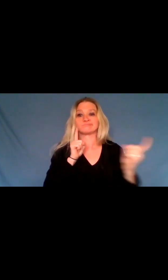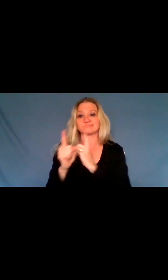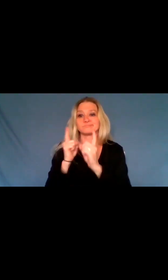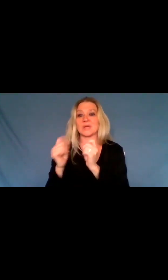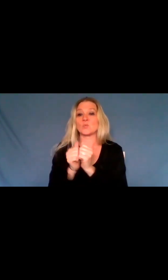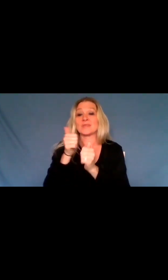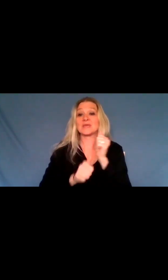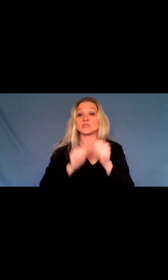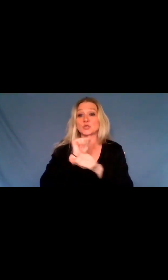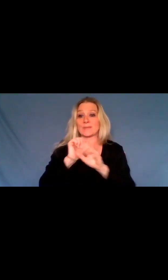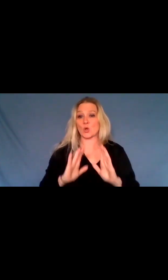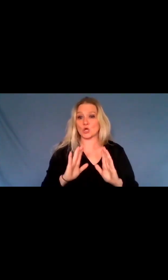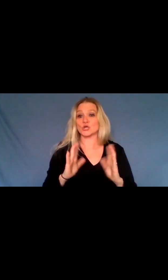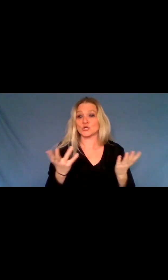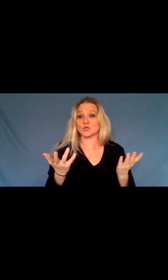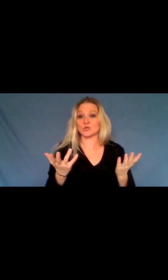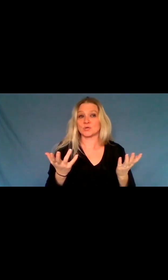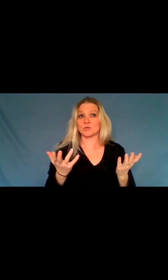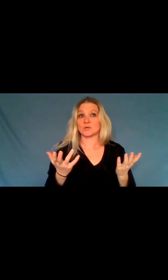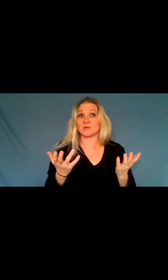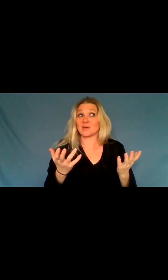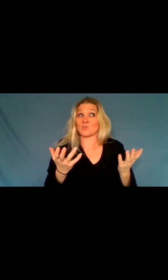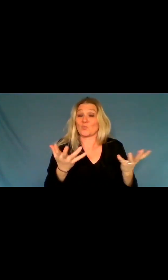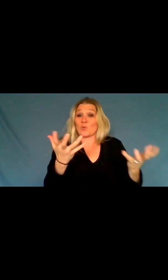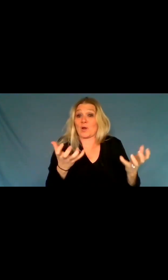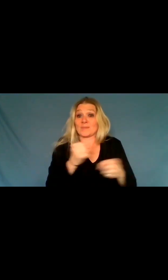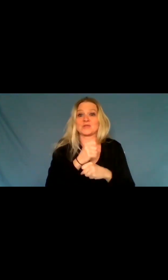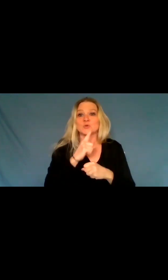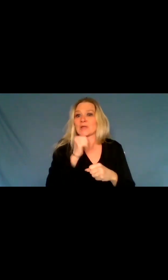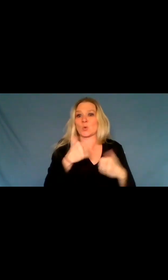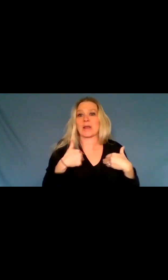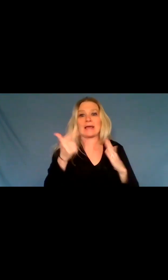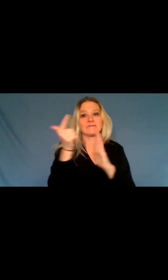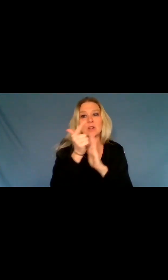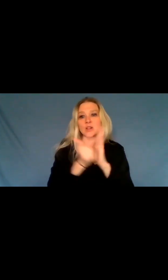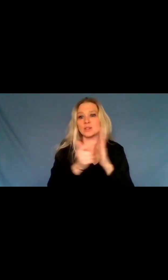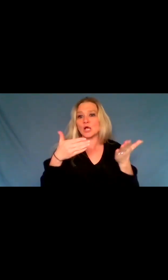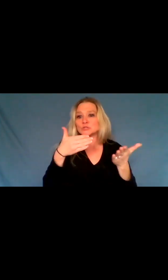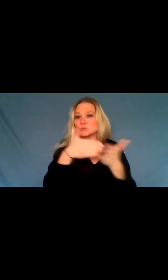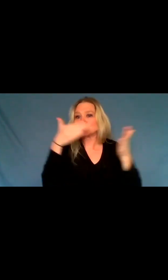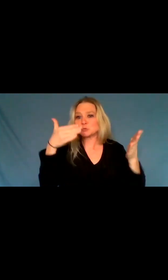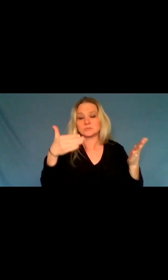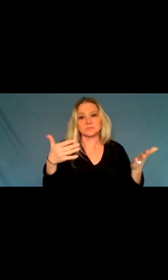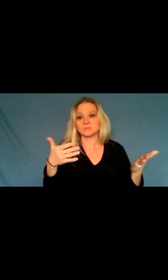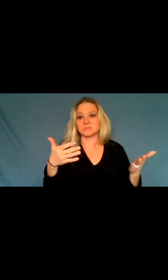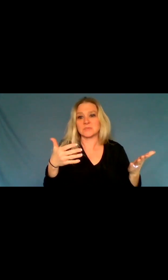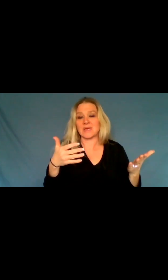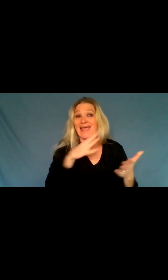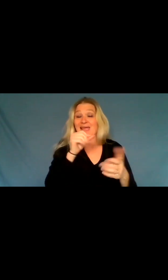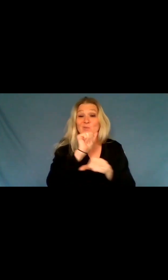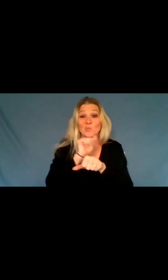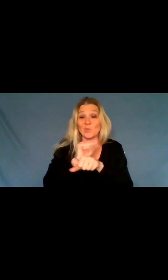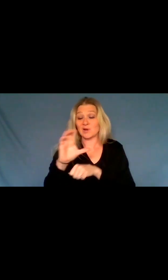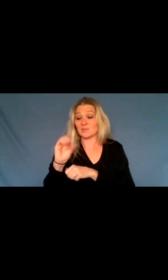employers. And from a lawsuit perspective, obviously workman's comp, those were excellent reasons why,